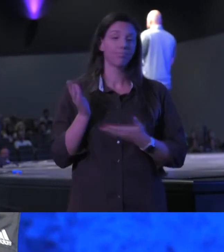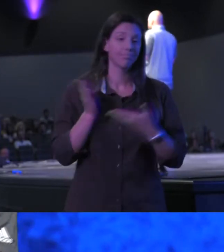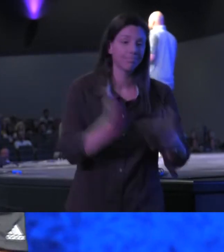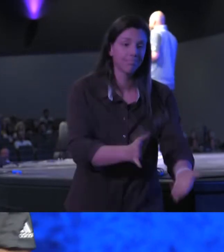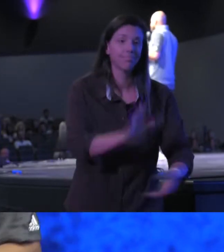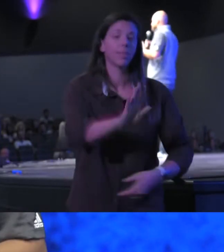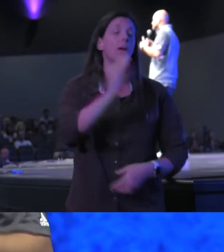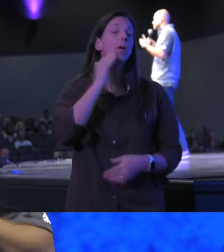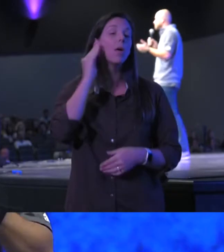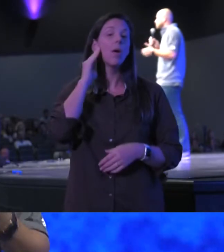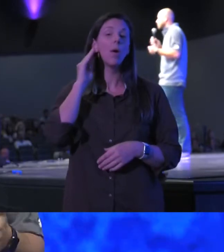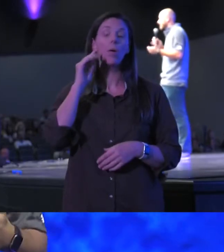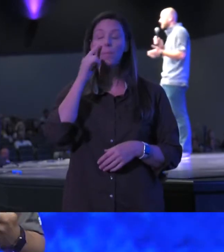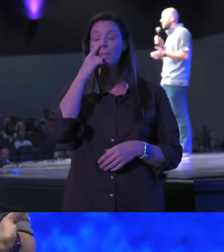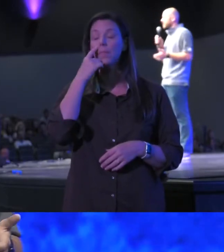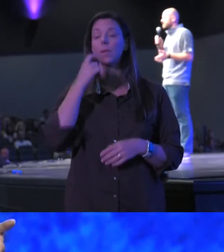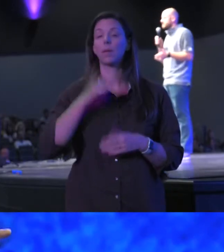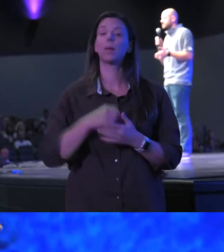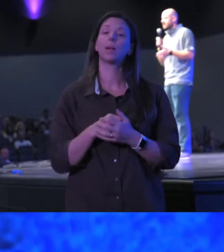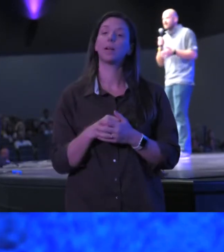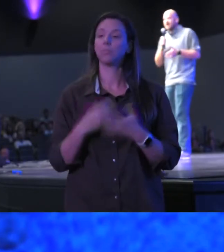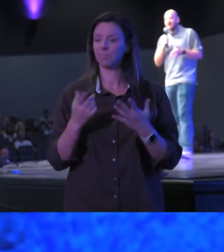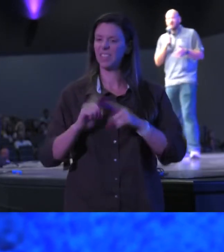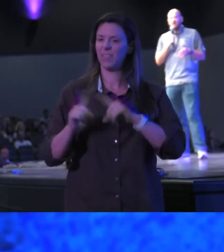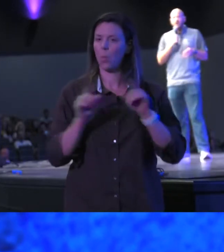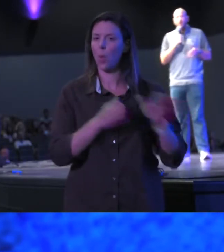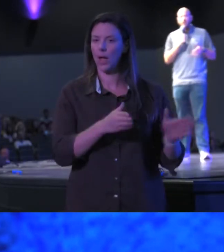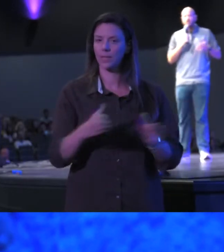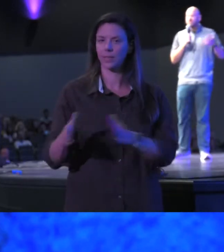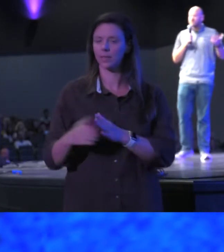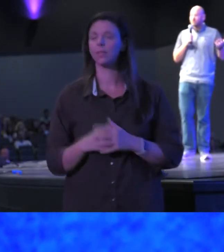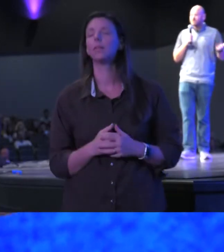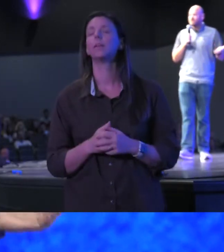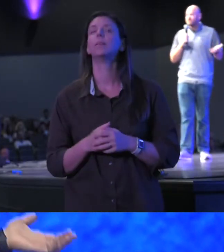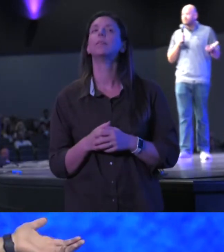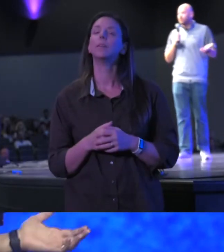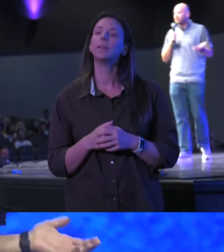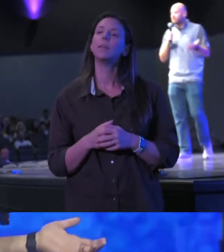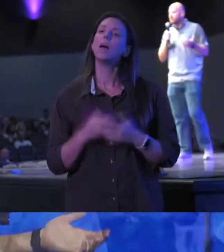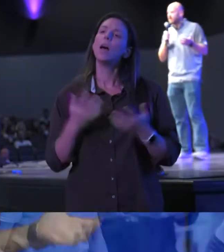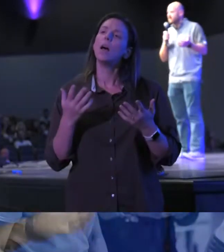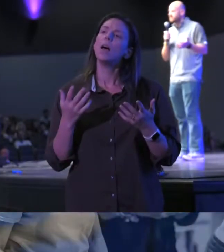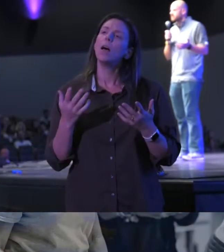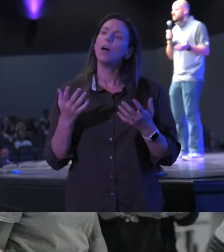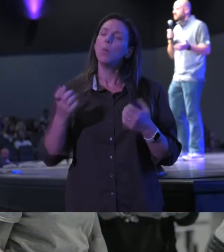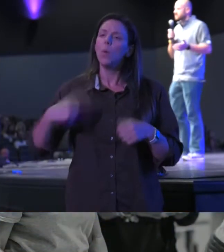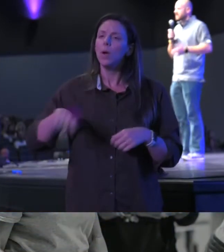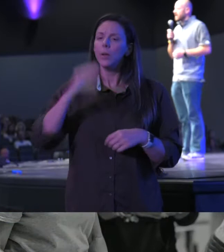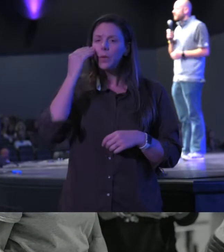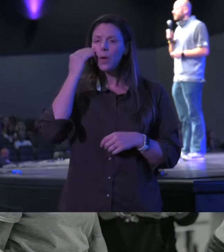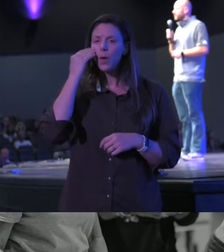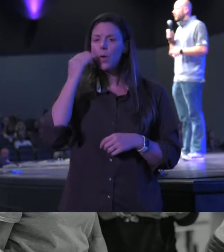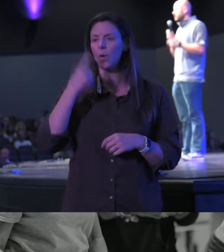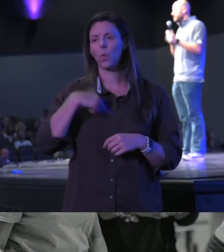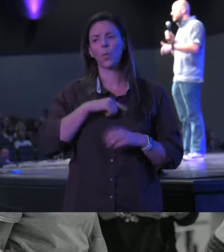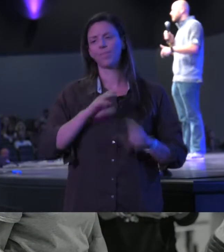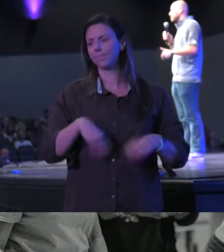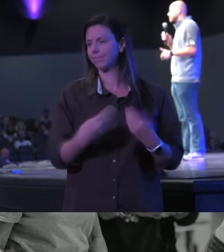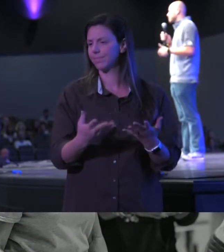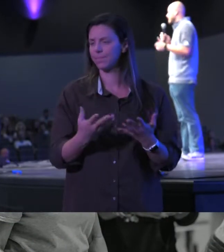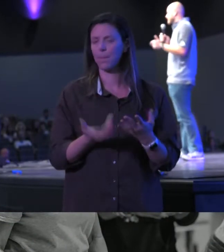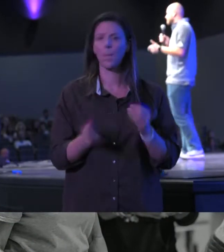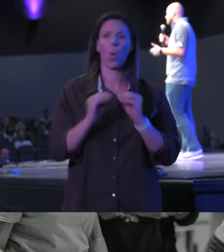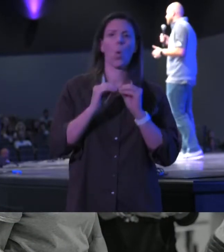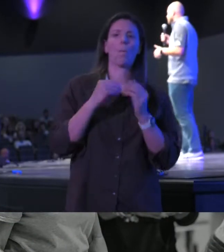allows ministry to happen in some new and organic ways. And I want you to know that we've given more money to missions than ever before. This